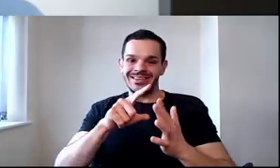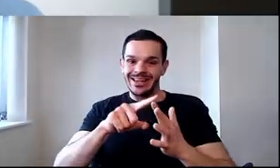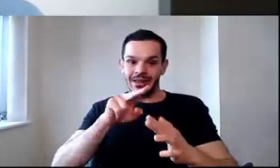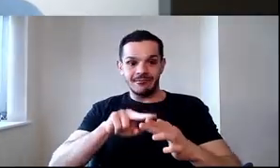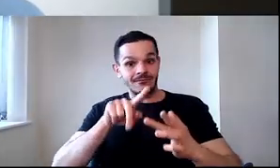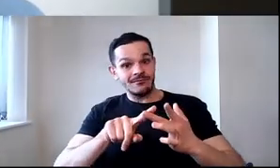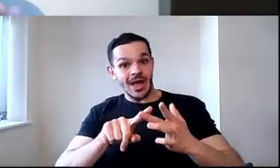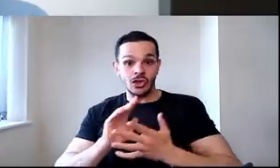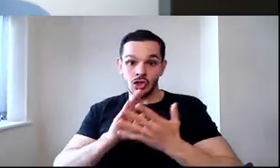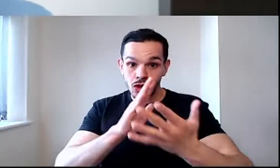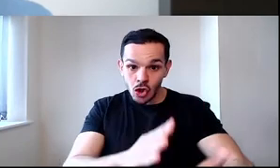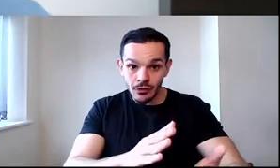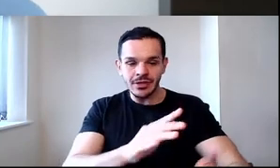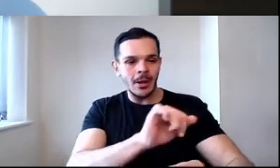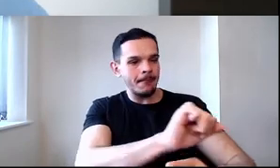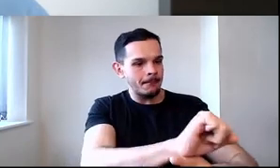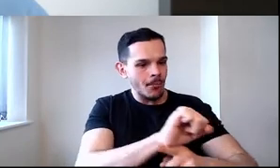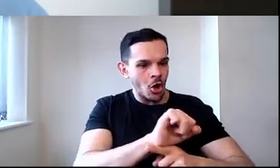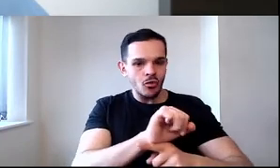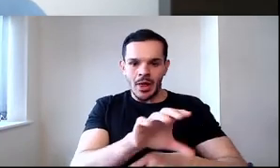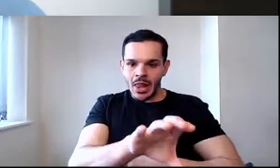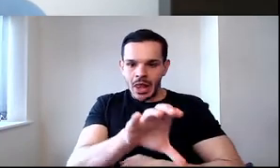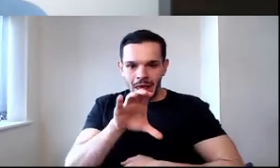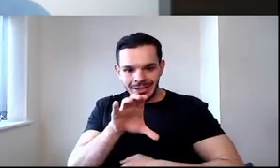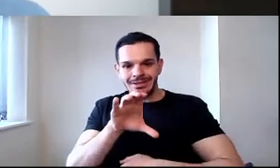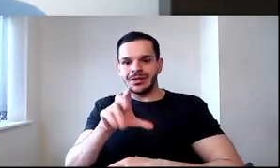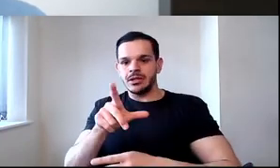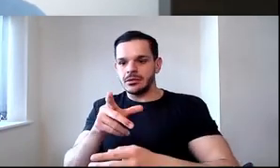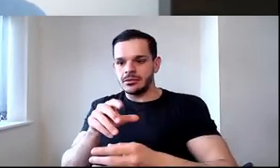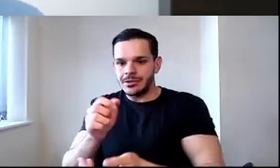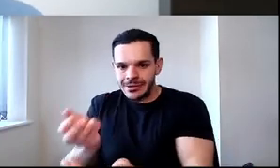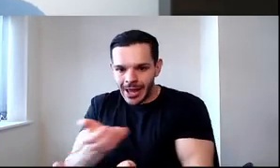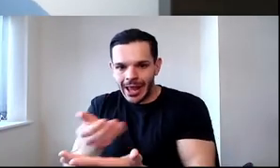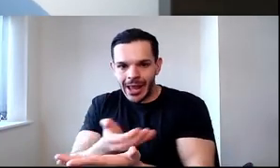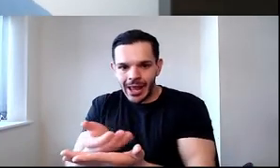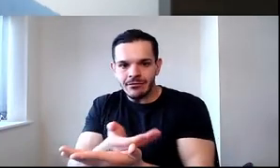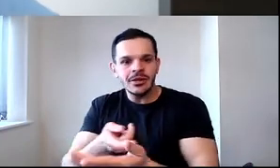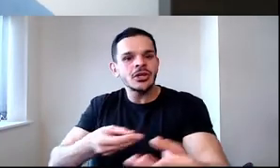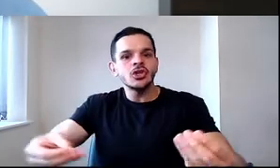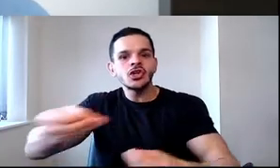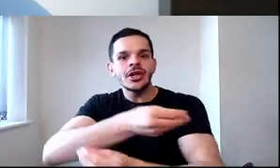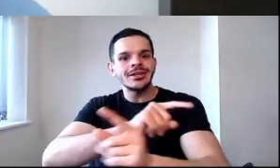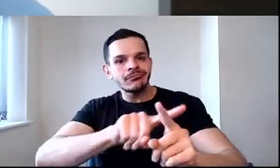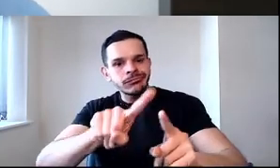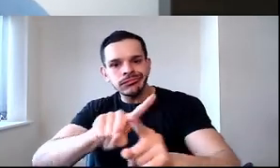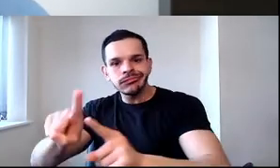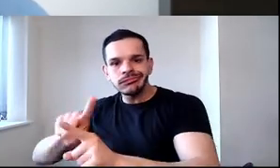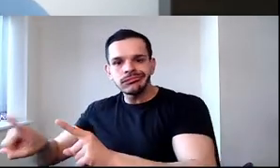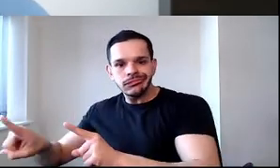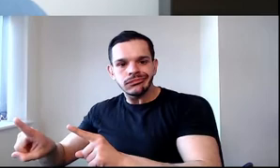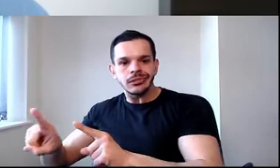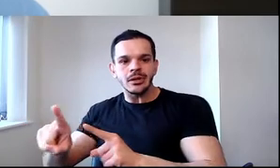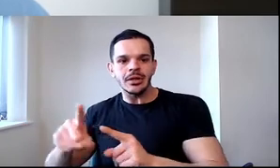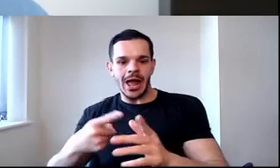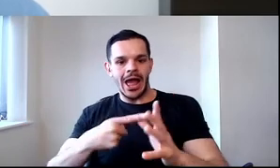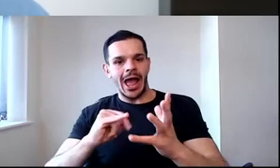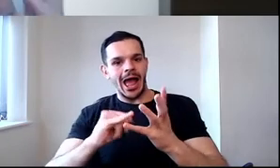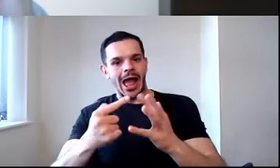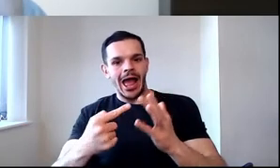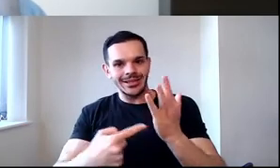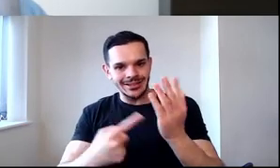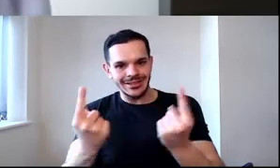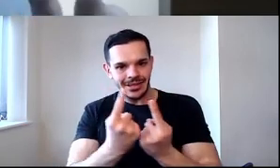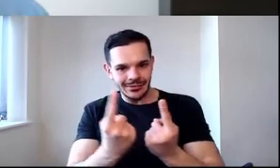services of borrowing, lending, exchanging of different assets, because you've got different assets coming in and out. So you can have